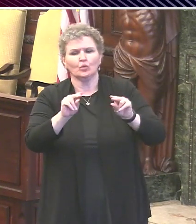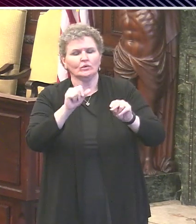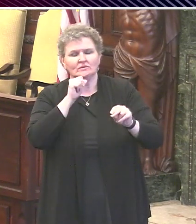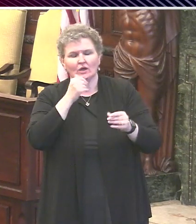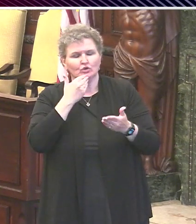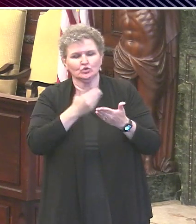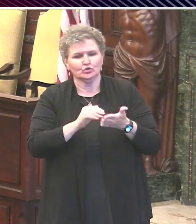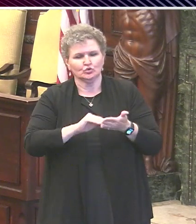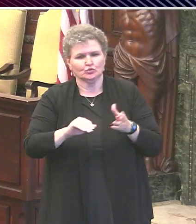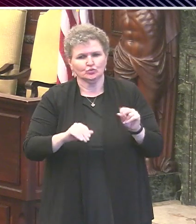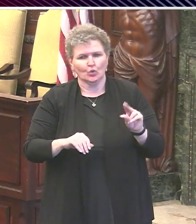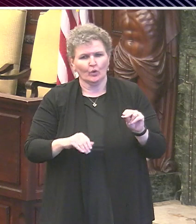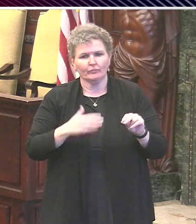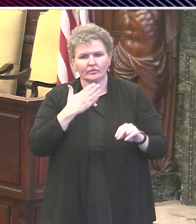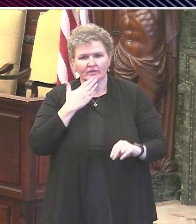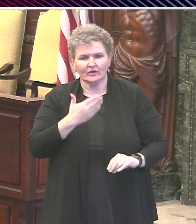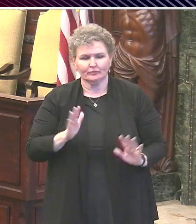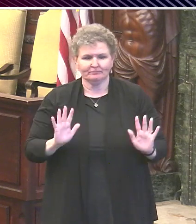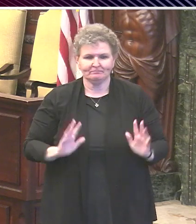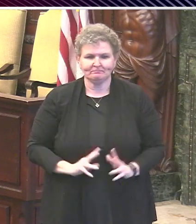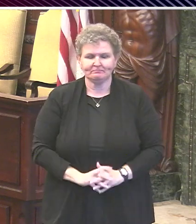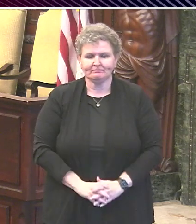Right, thanks. That was my only question.